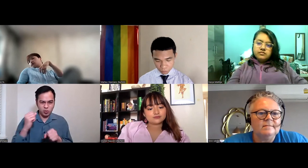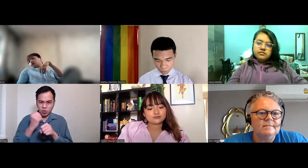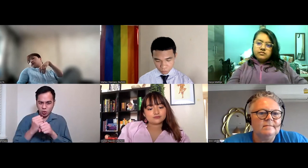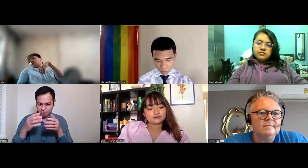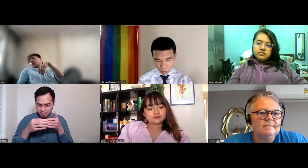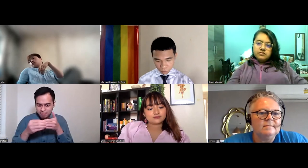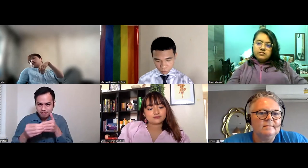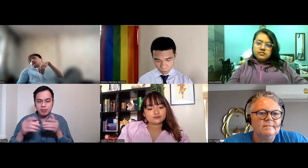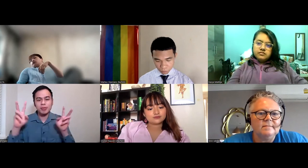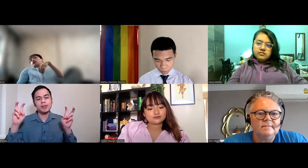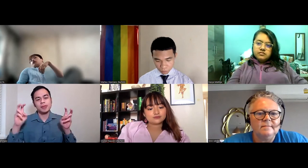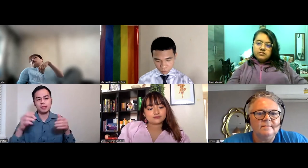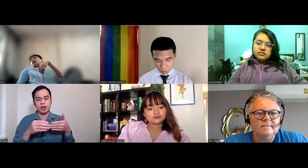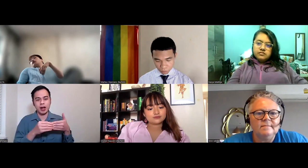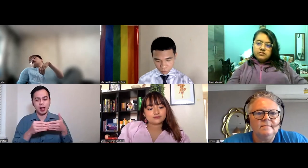different organizations such as